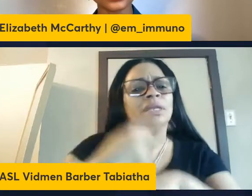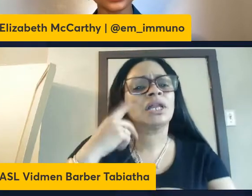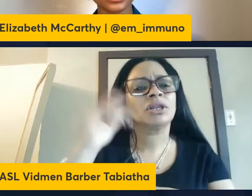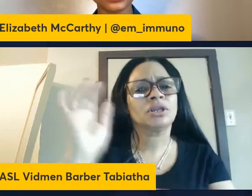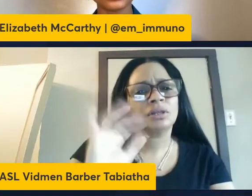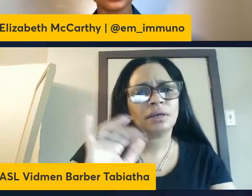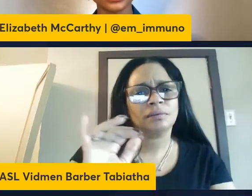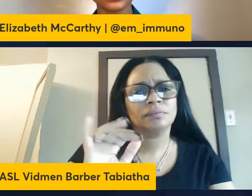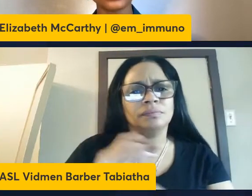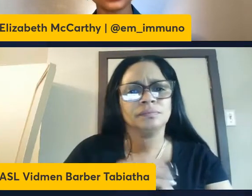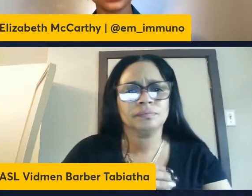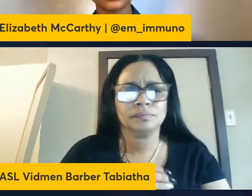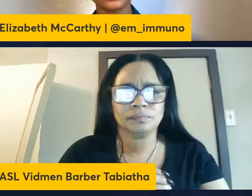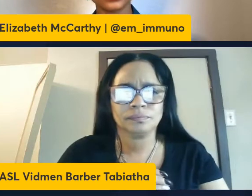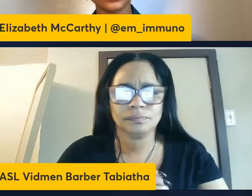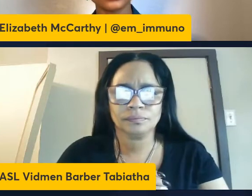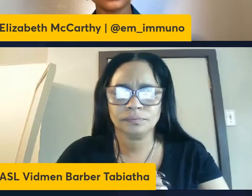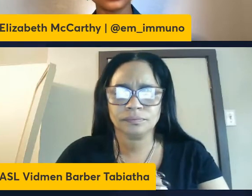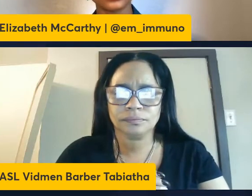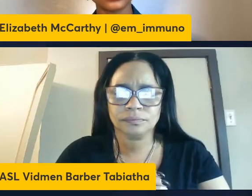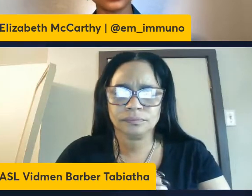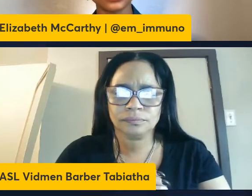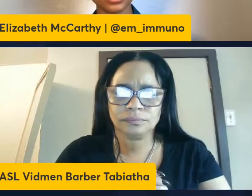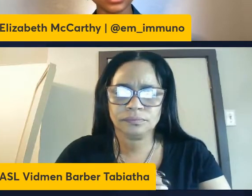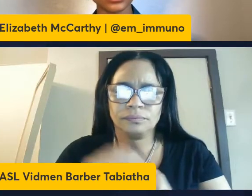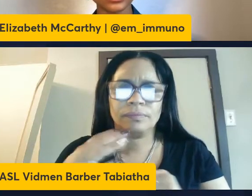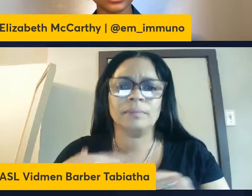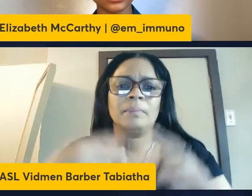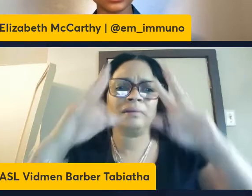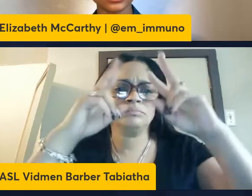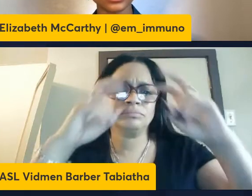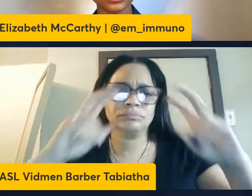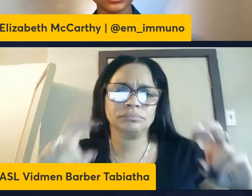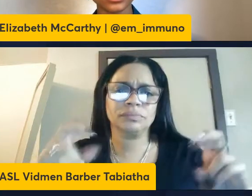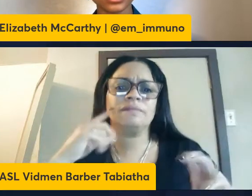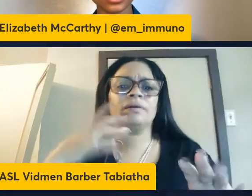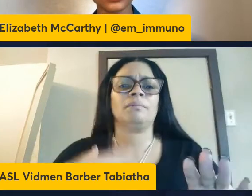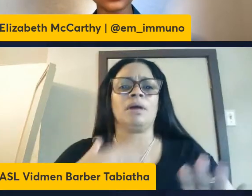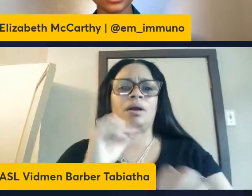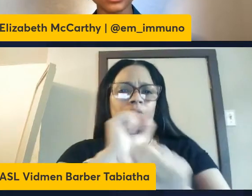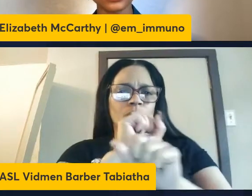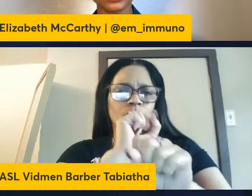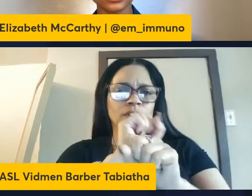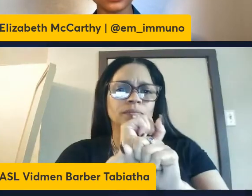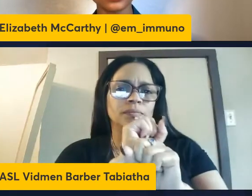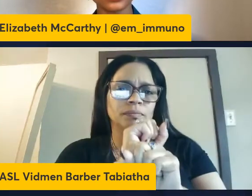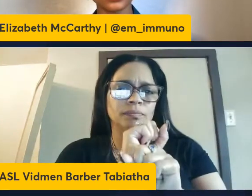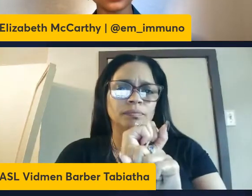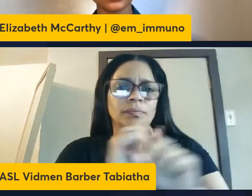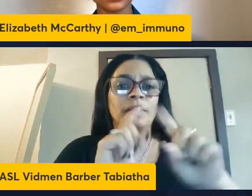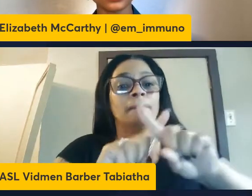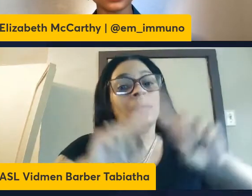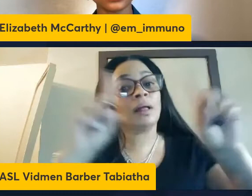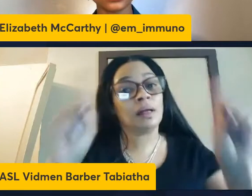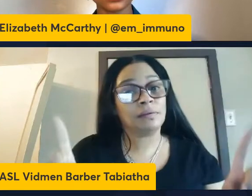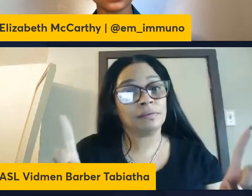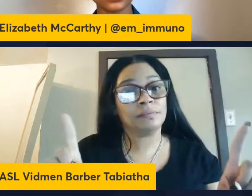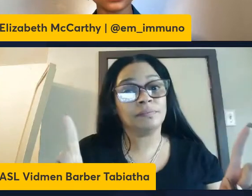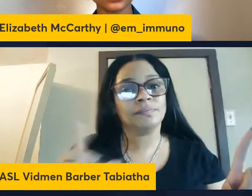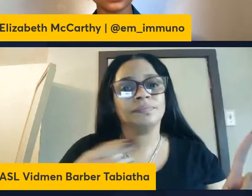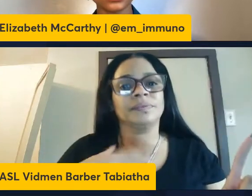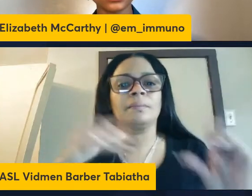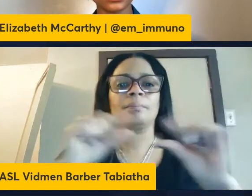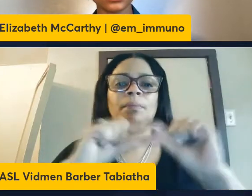these things. Well, that's the thing that drives my analysis and my motivation for doing my work. But of course, there are other people within my